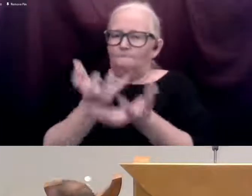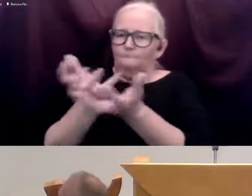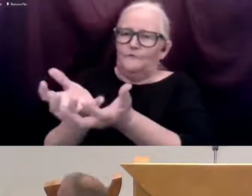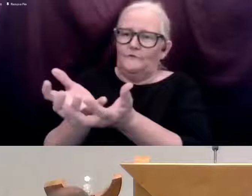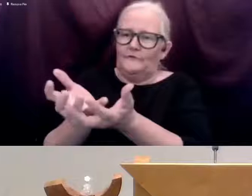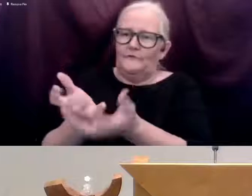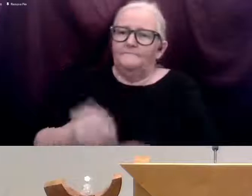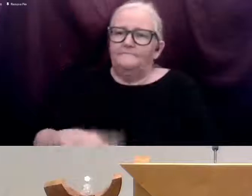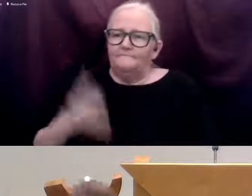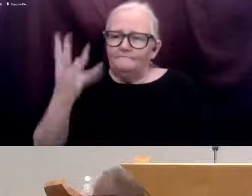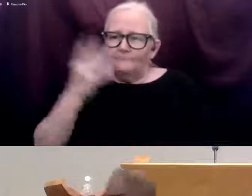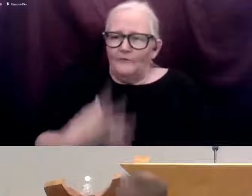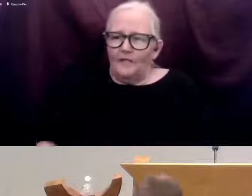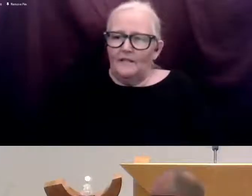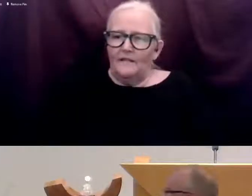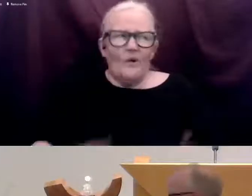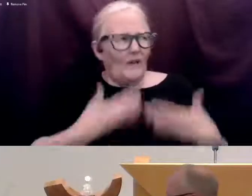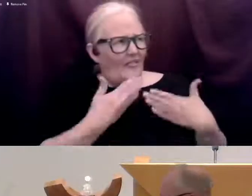Yeah.